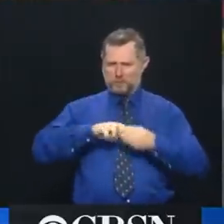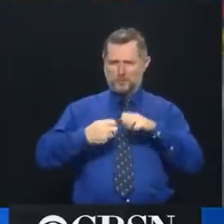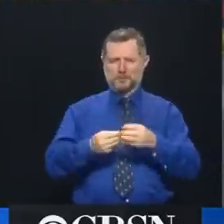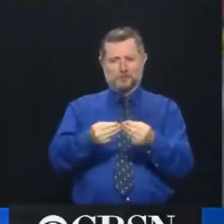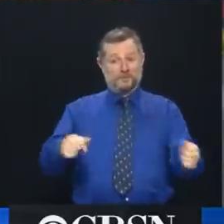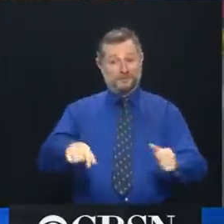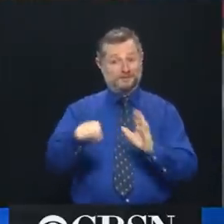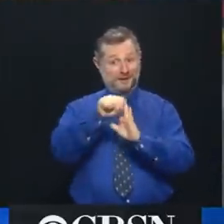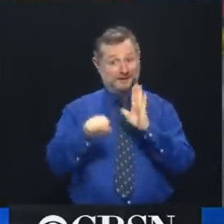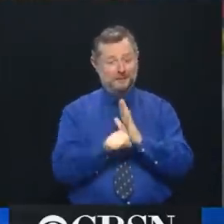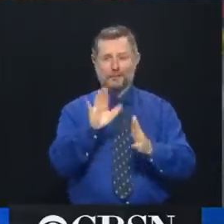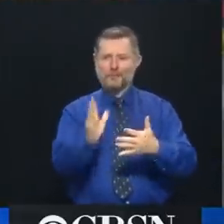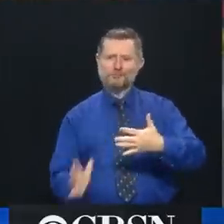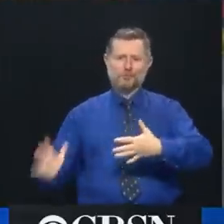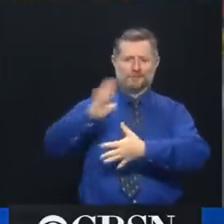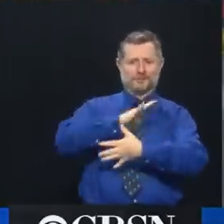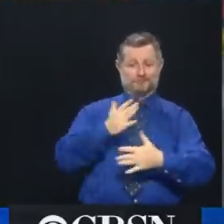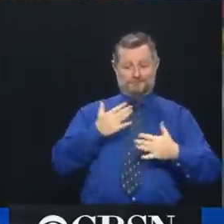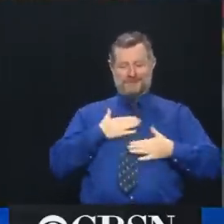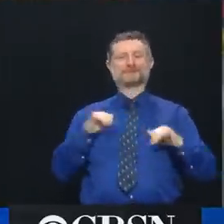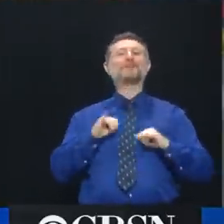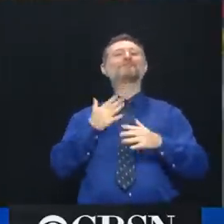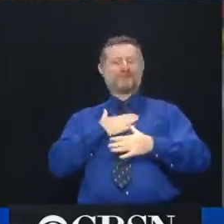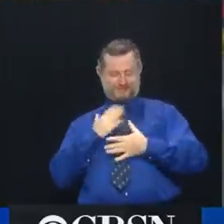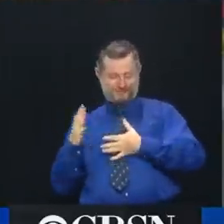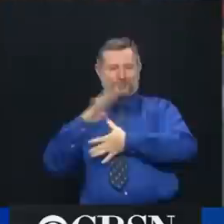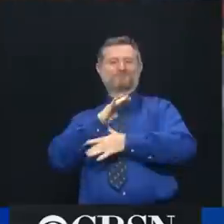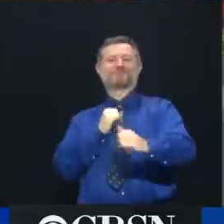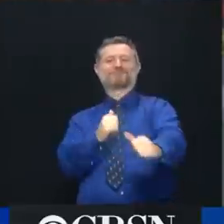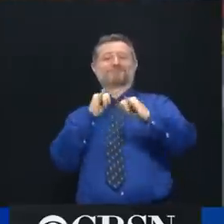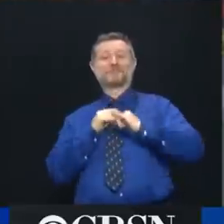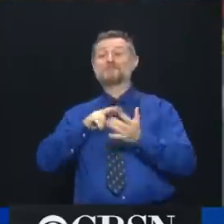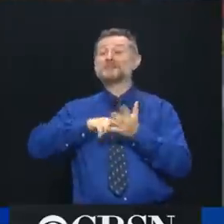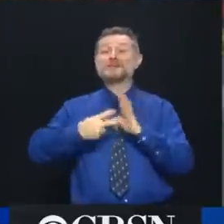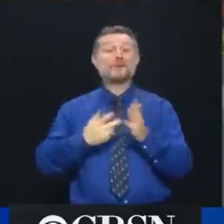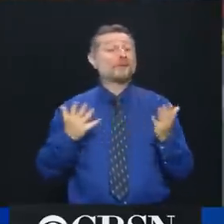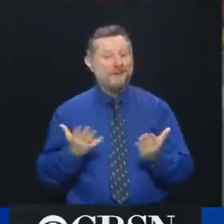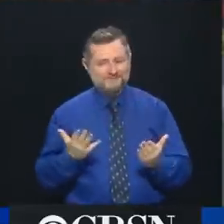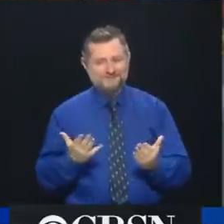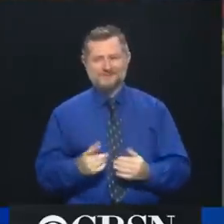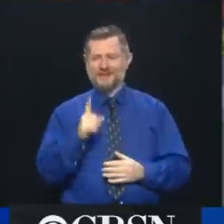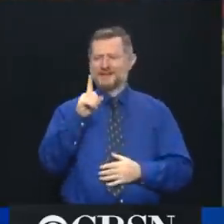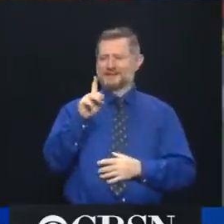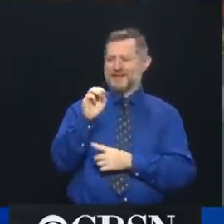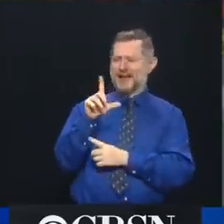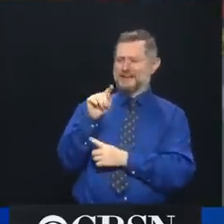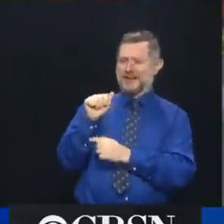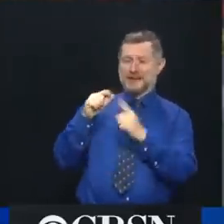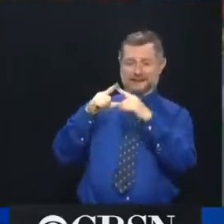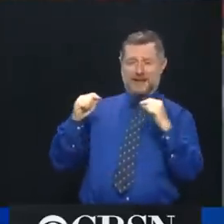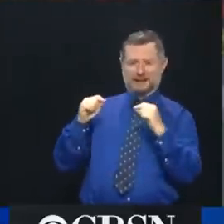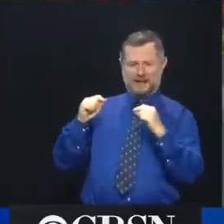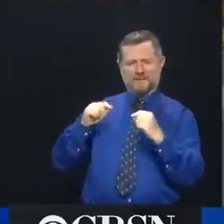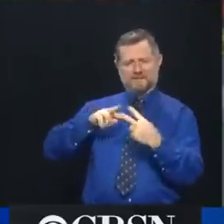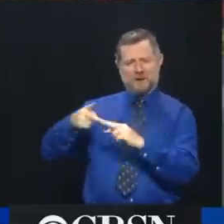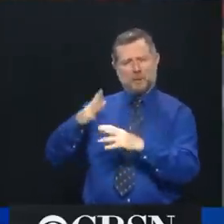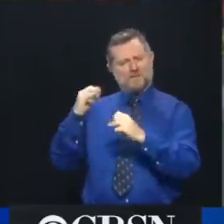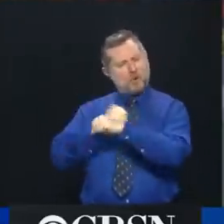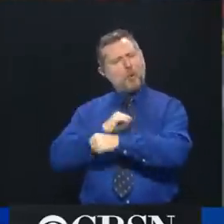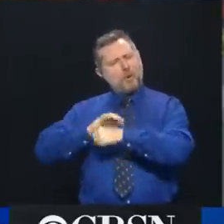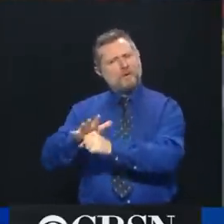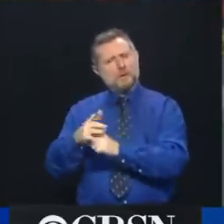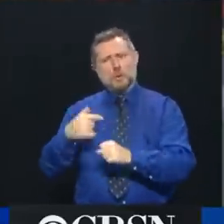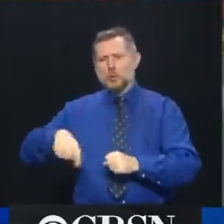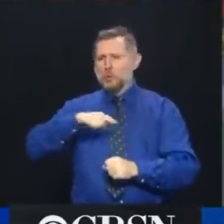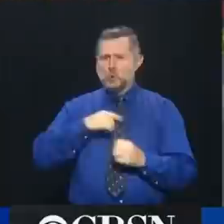priorities and right now that means fighting the delta variant none of us want a rerun of last year's horrors